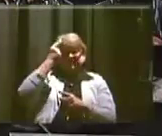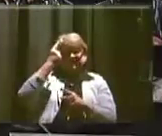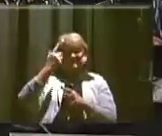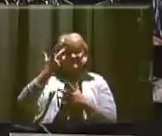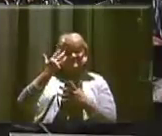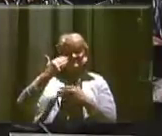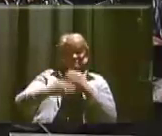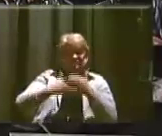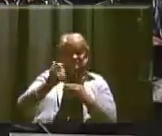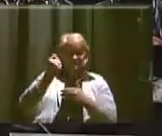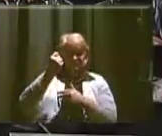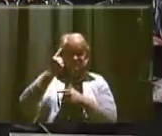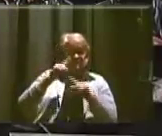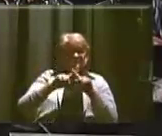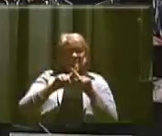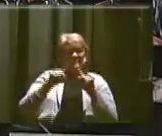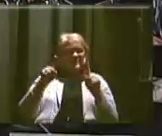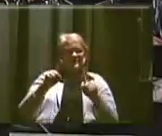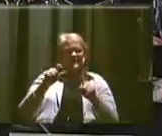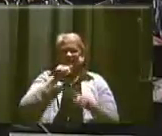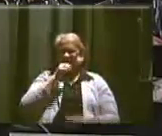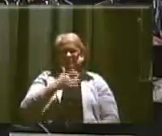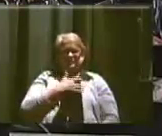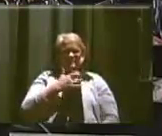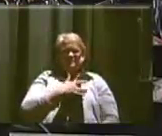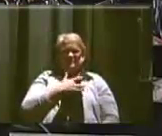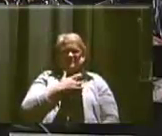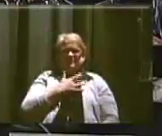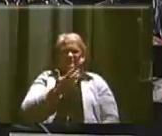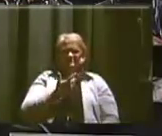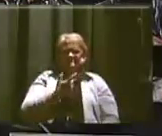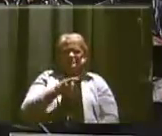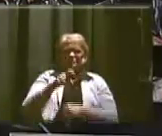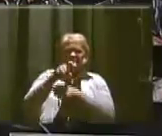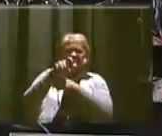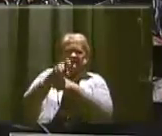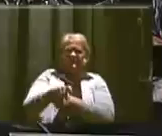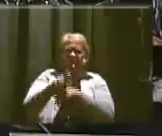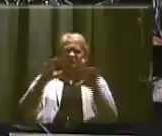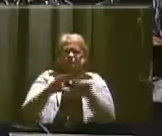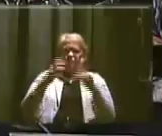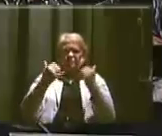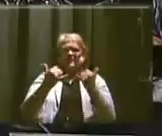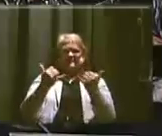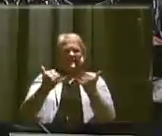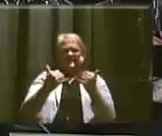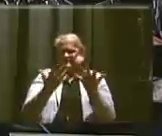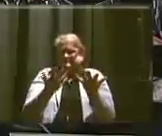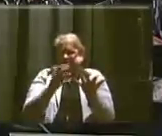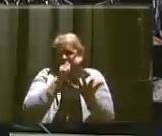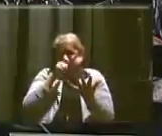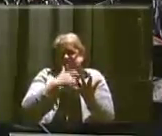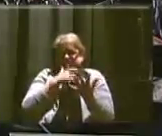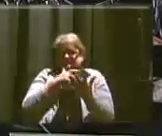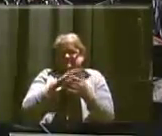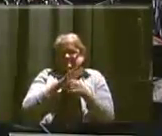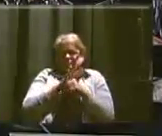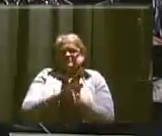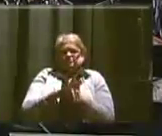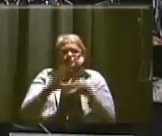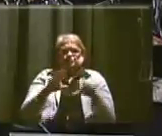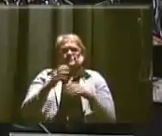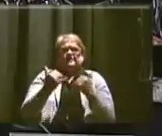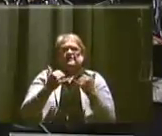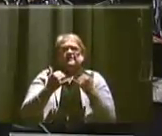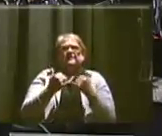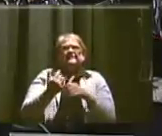come about, but I also don't feel a pressing need to be able to do this right now. And I also know that given last